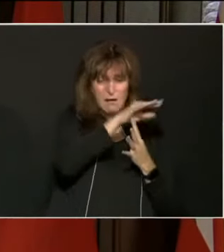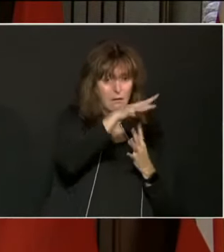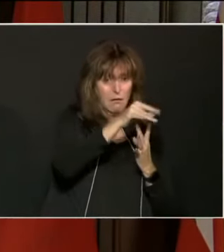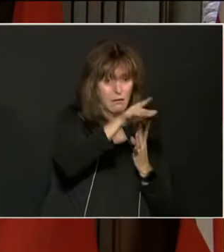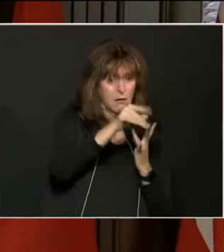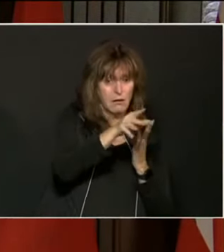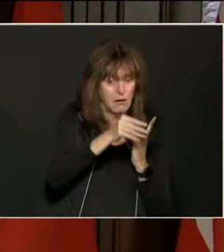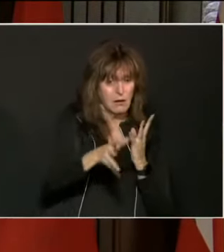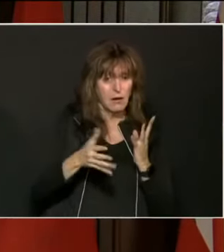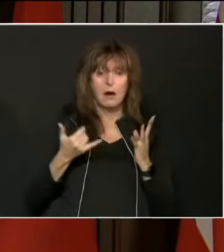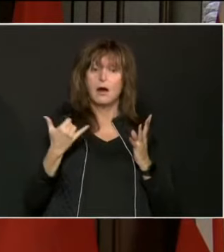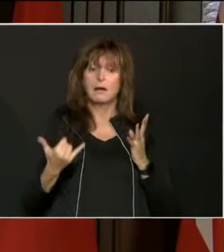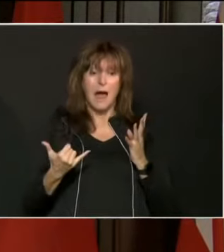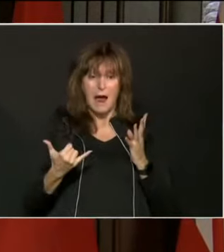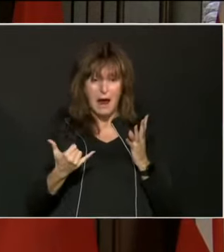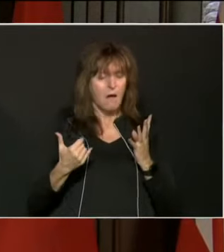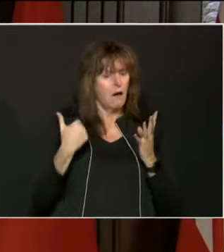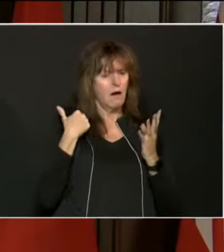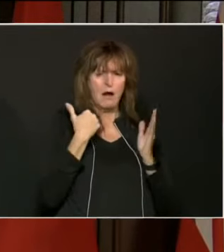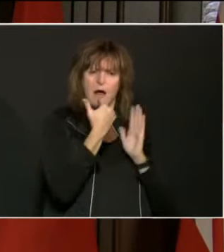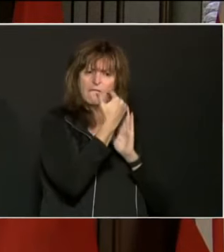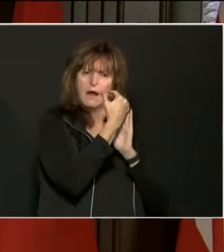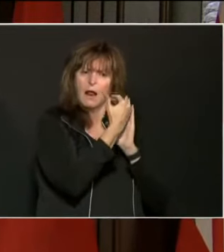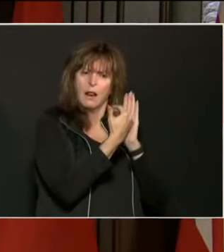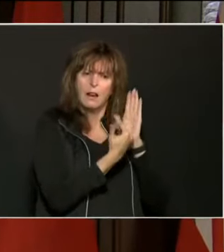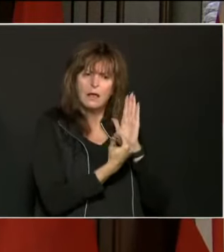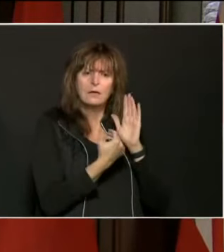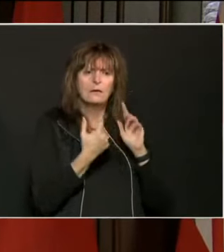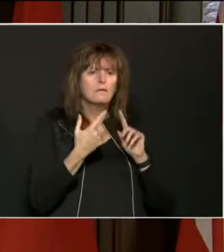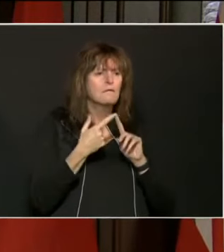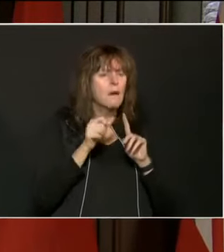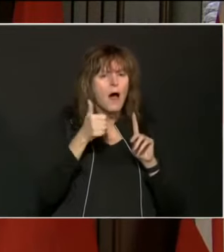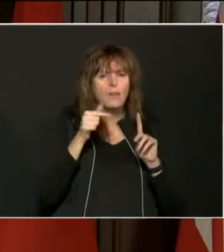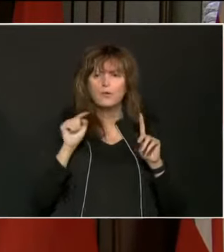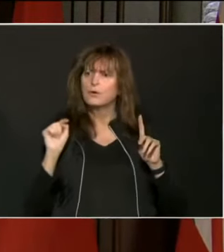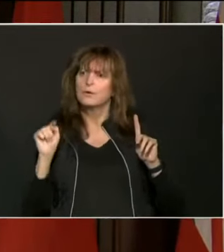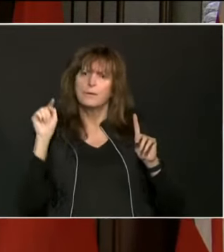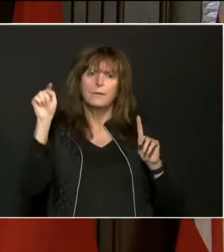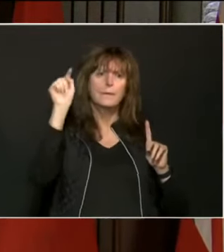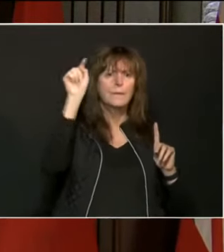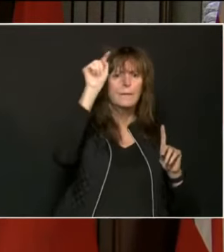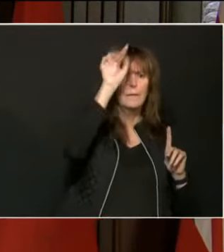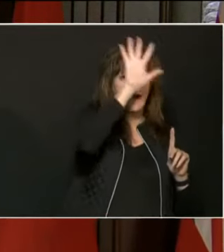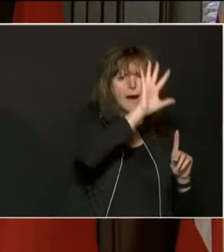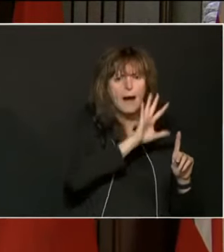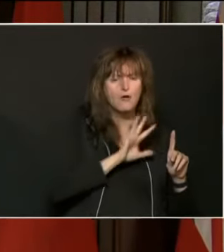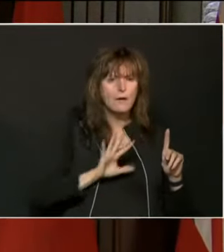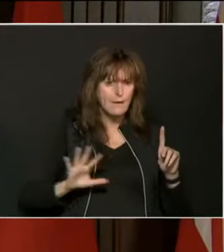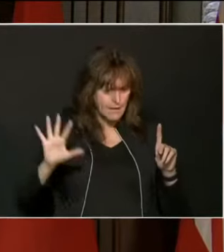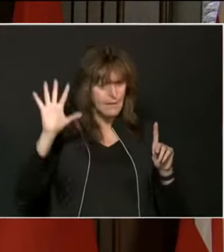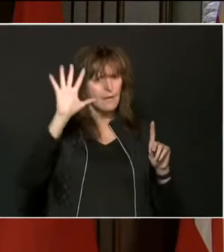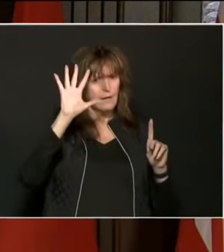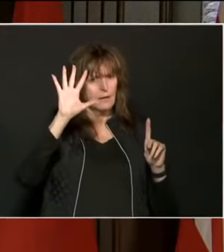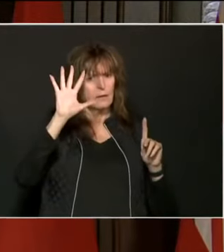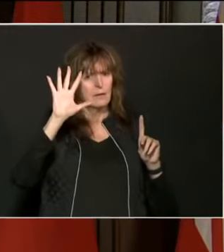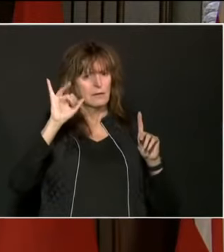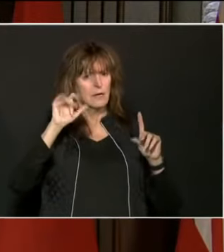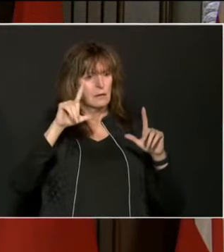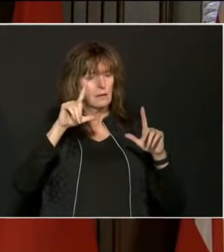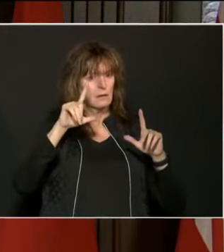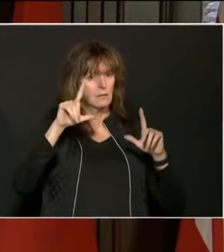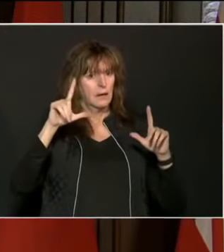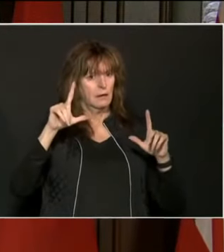of outbreaks in the outer settings, and we continue to see that number grow and the range increase over time.